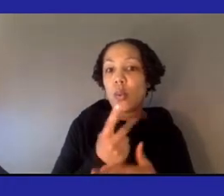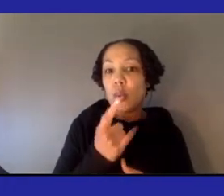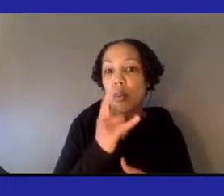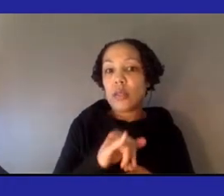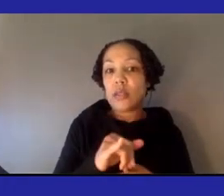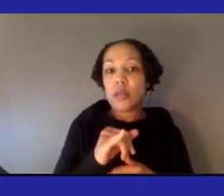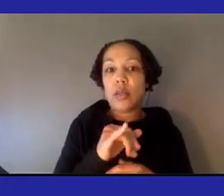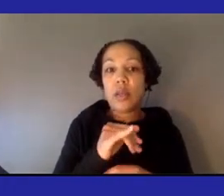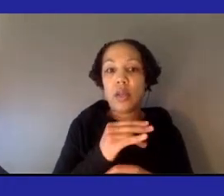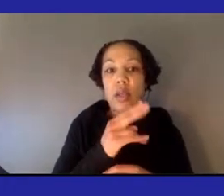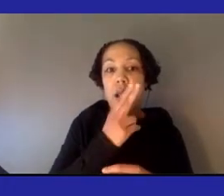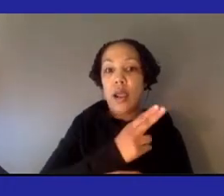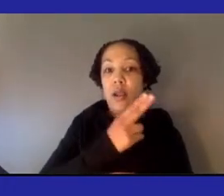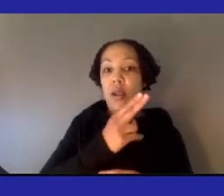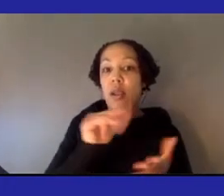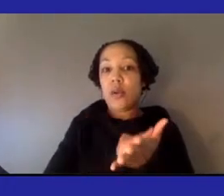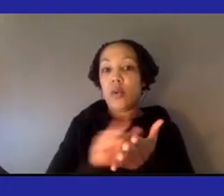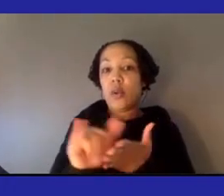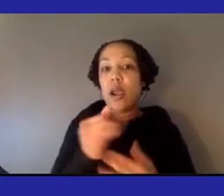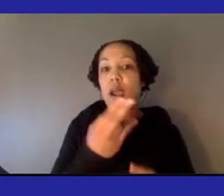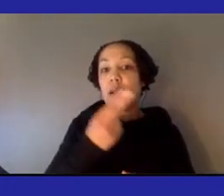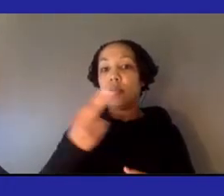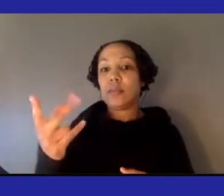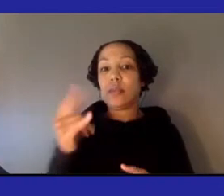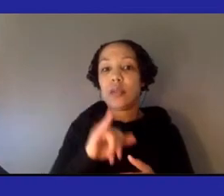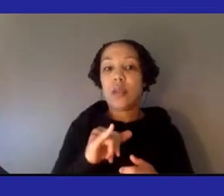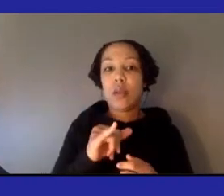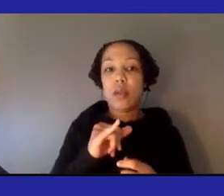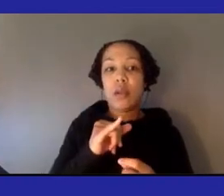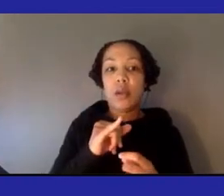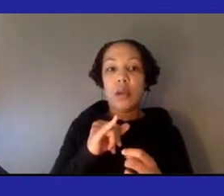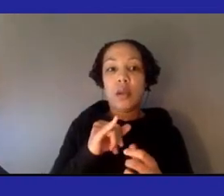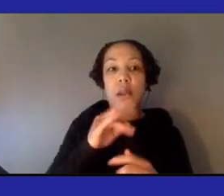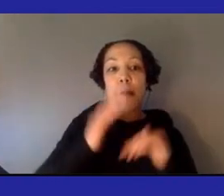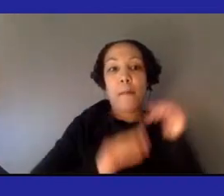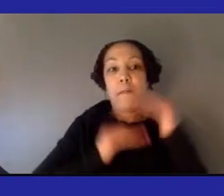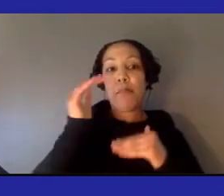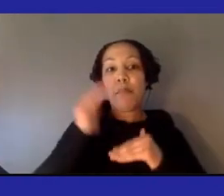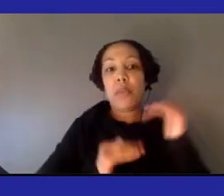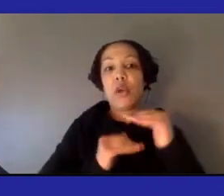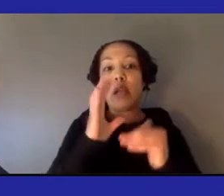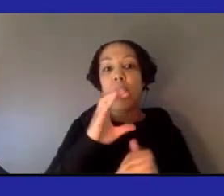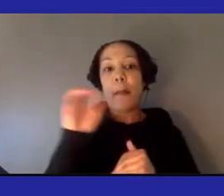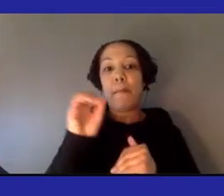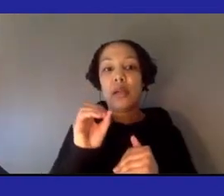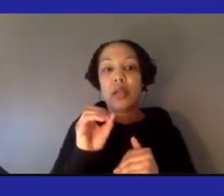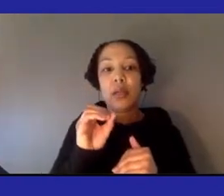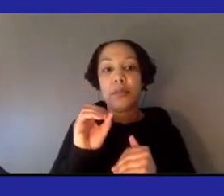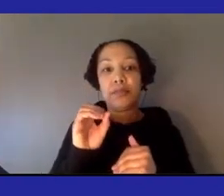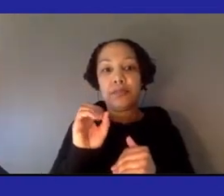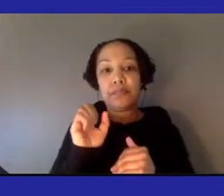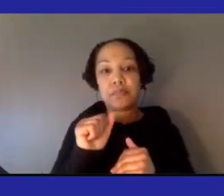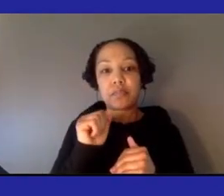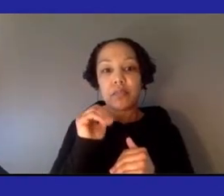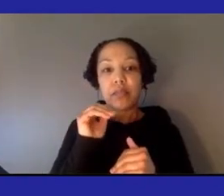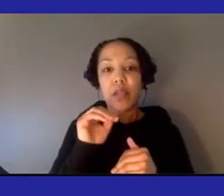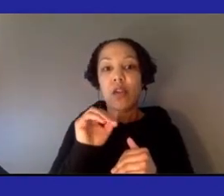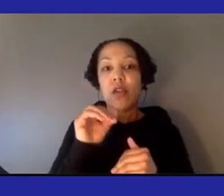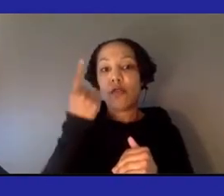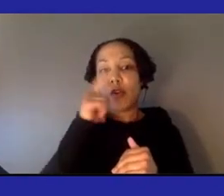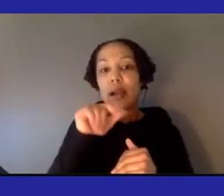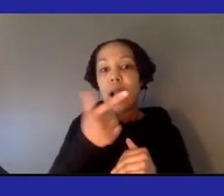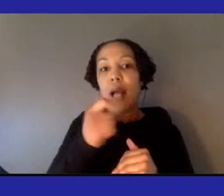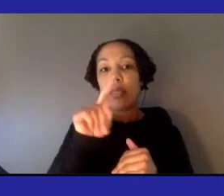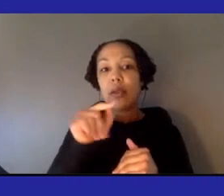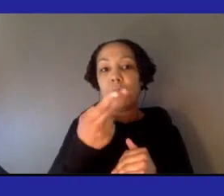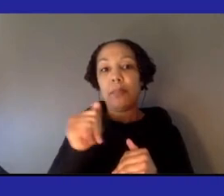to execute a design build with Gilbain Building Companies, the contractor, to provide a new clinic for Gotham Health in Far Rockaway